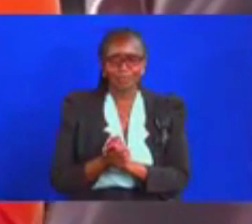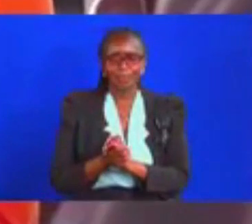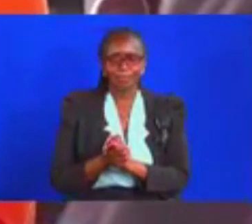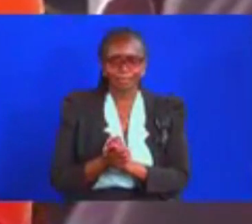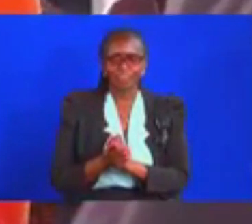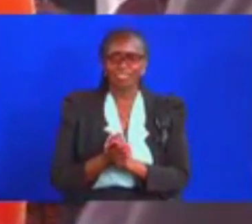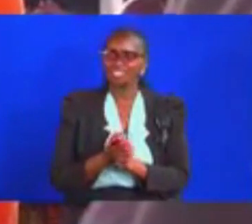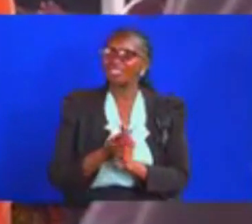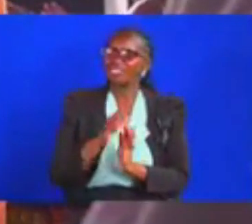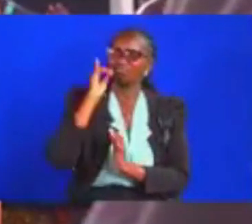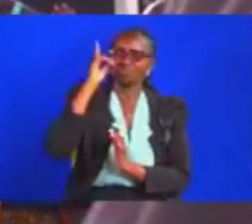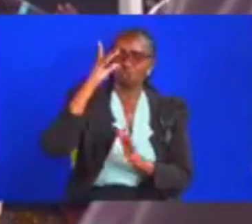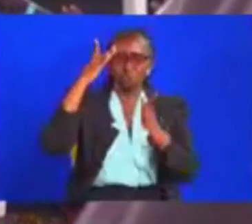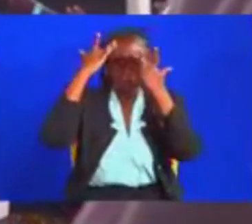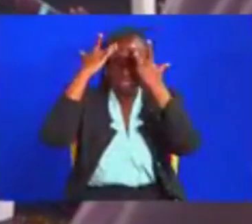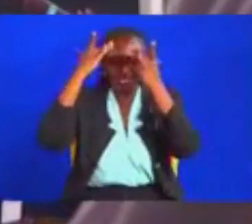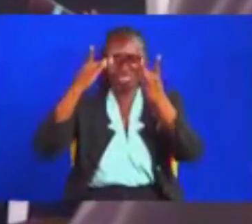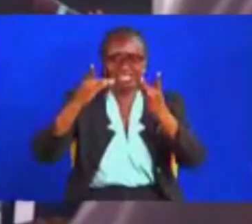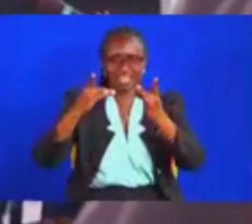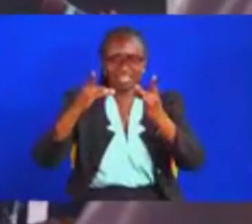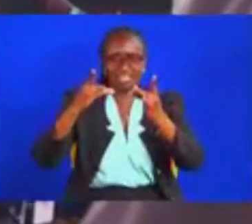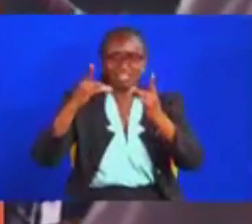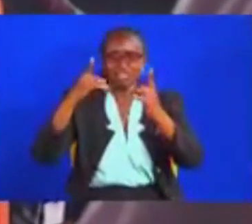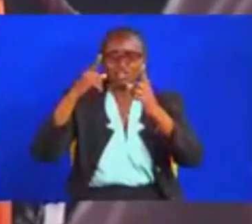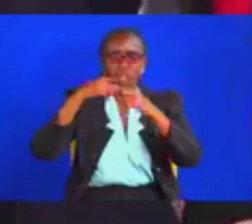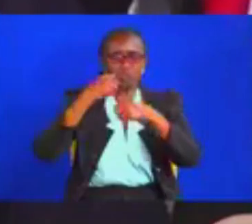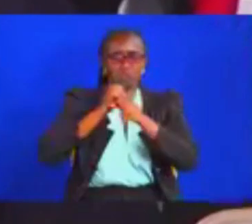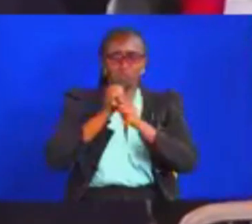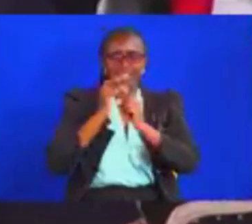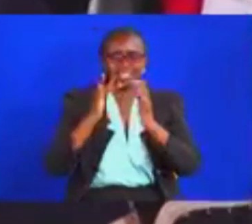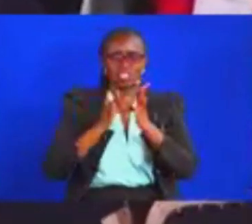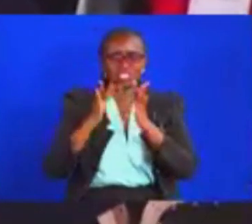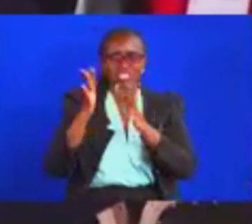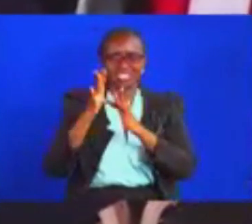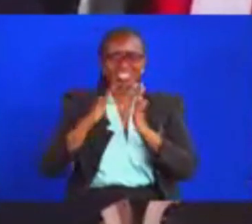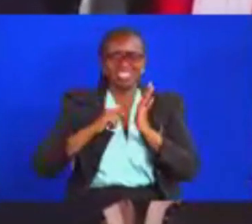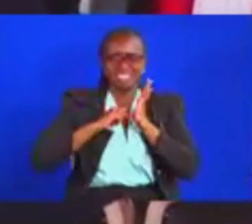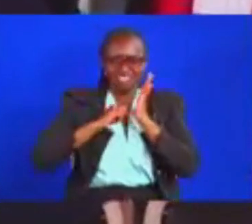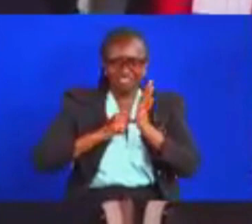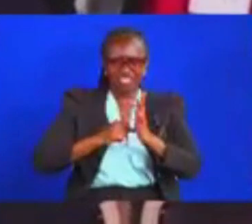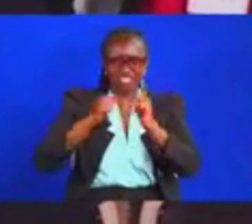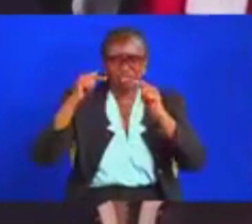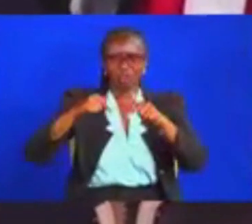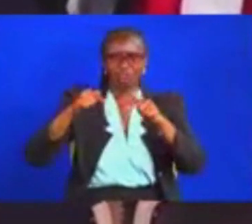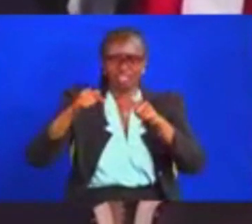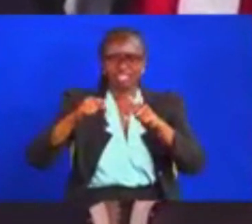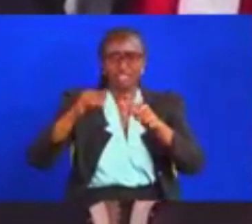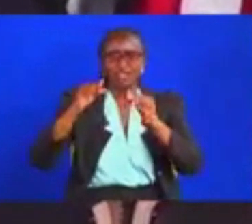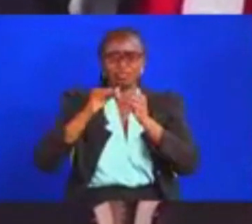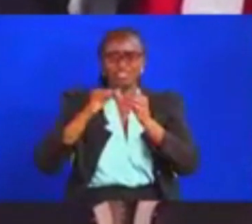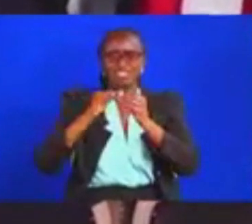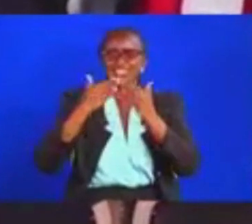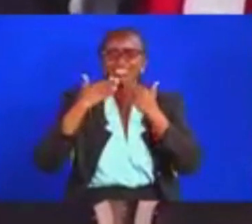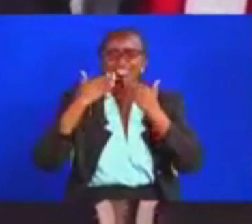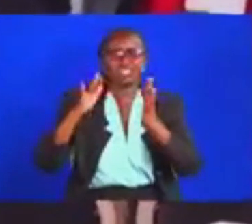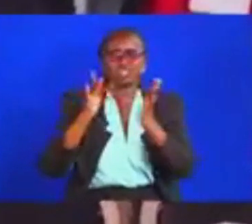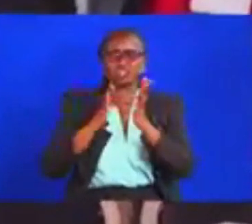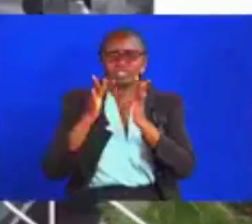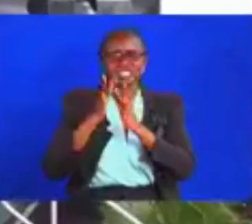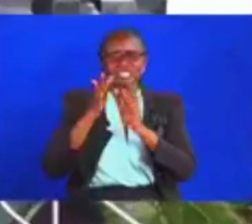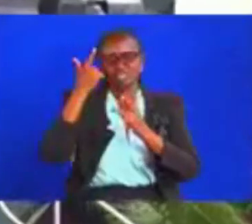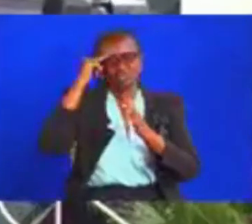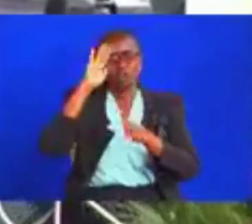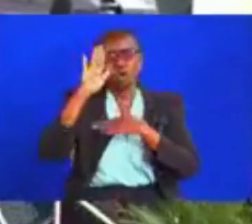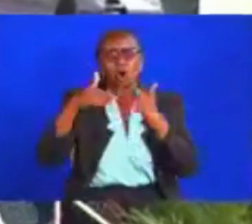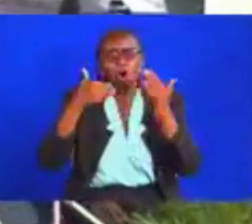You have decided to make Jesus the emphasis of this conference, and we thank you. Thank you for all of the speakers who